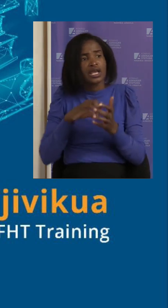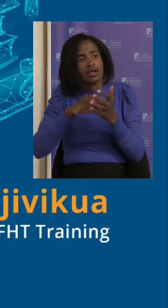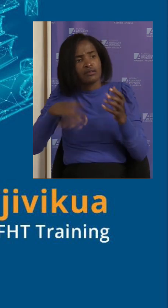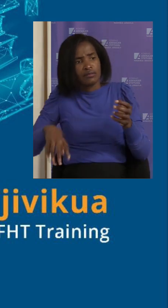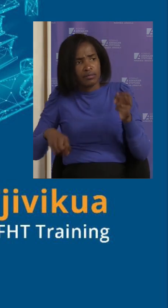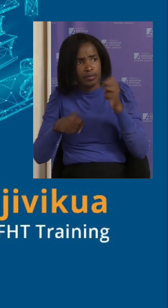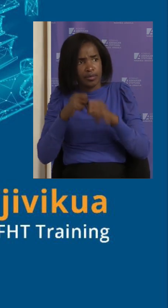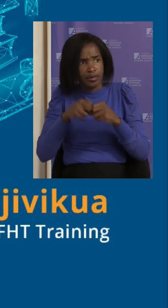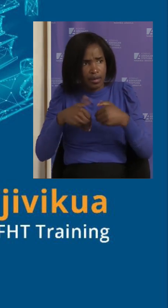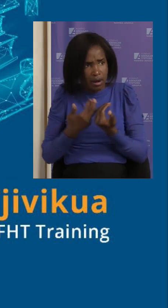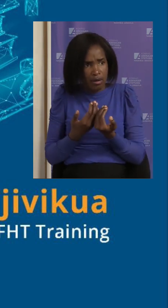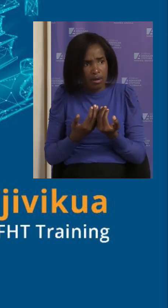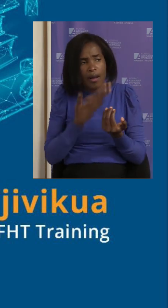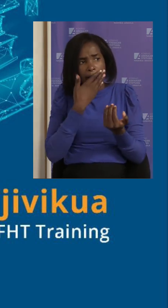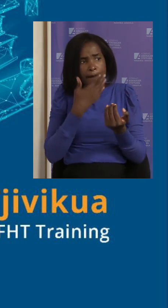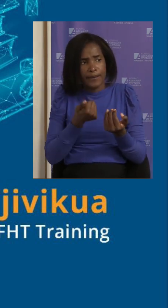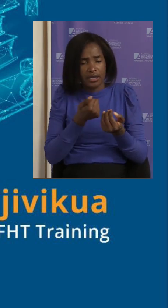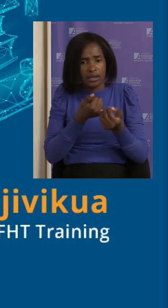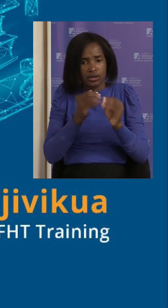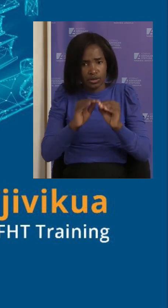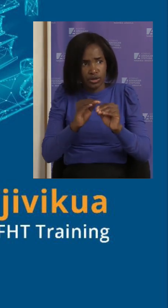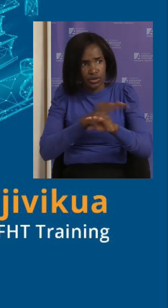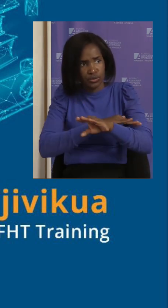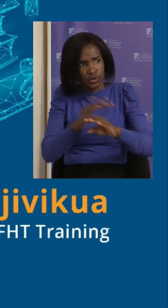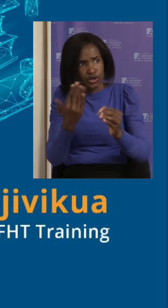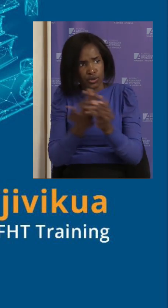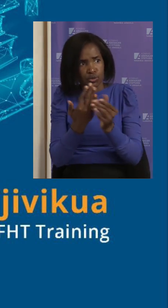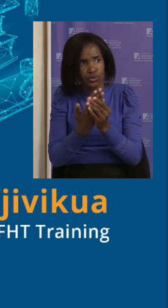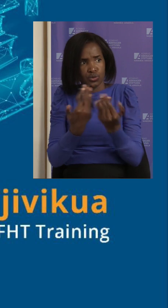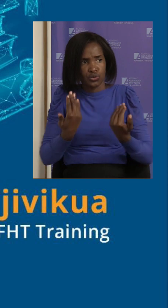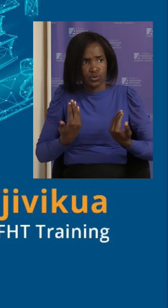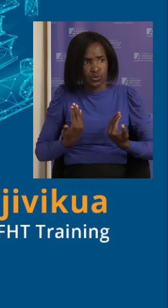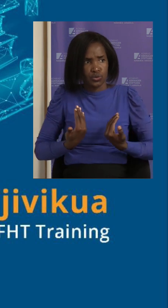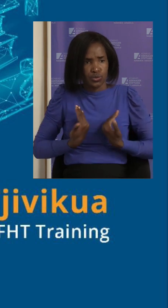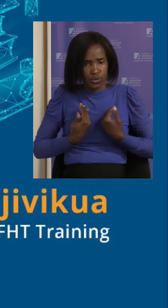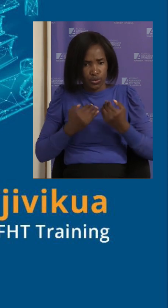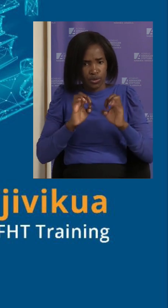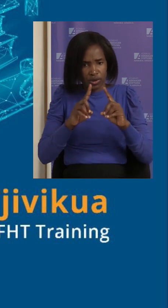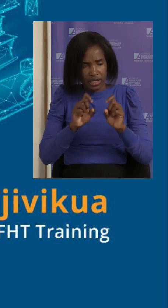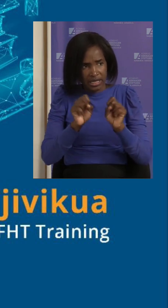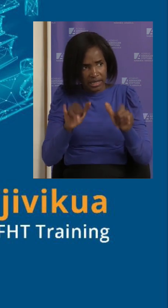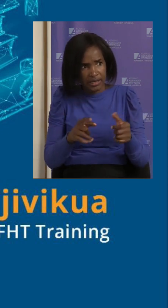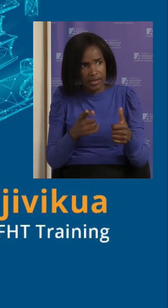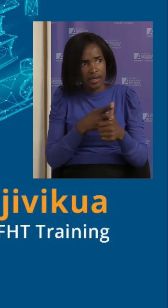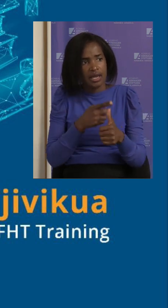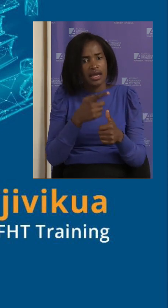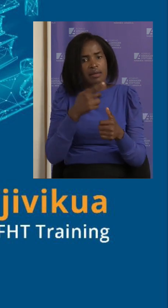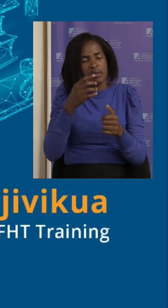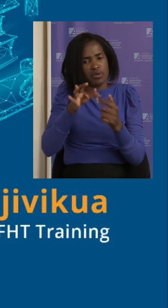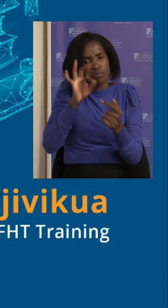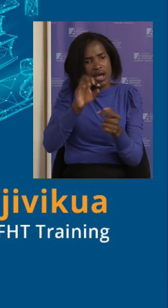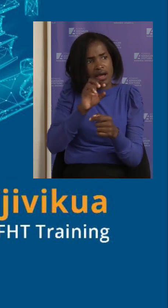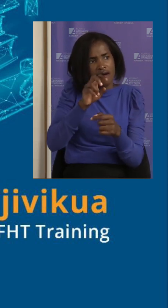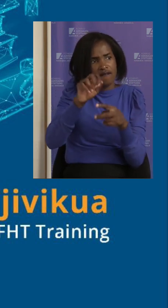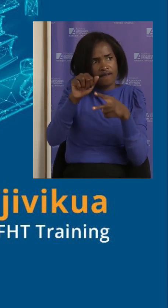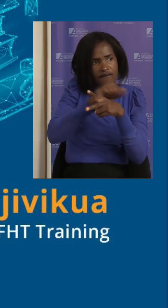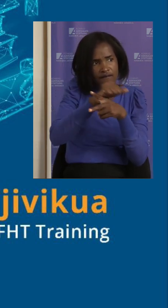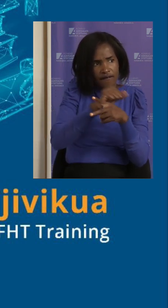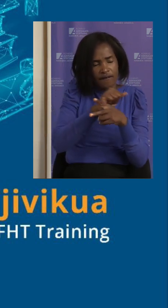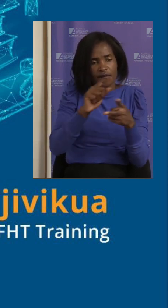need to provide a new pathways to learners throughout the basic education system. A, for those who prefer the vocational route, and B,